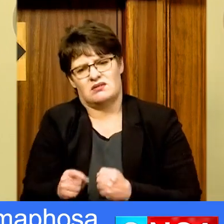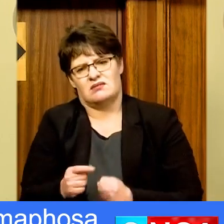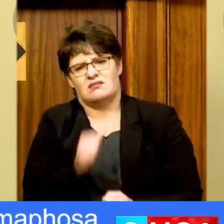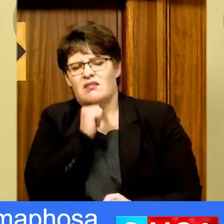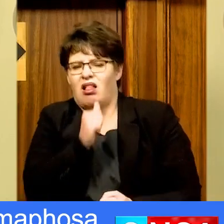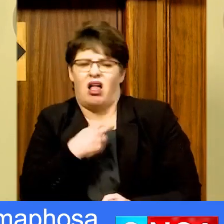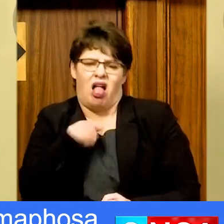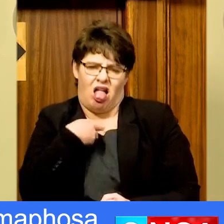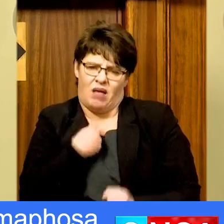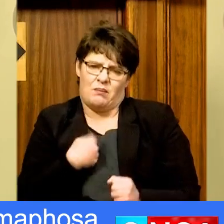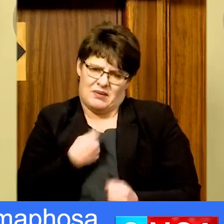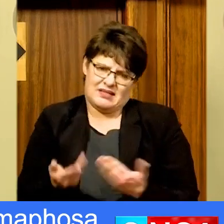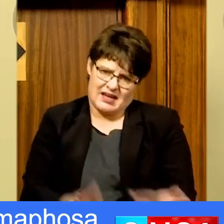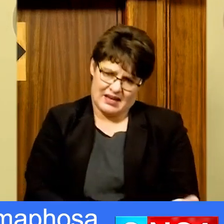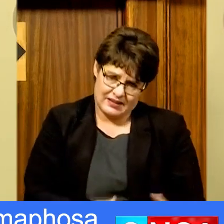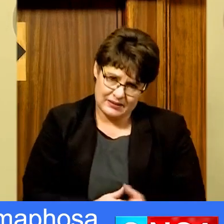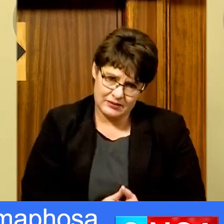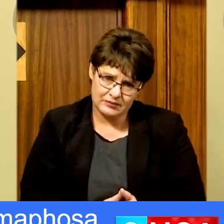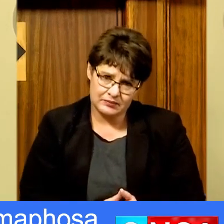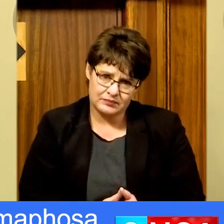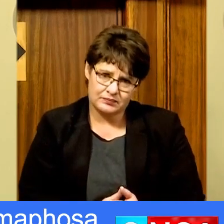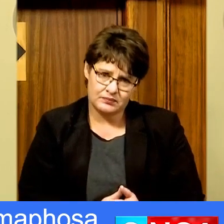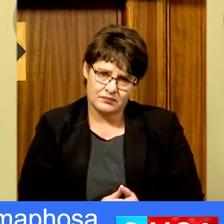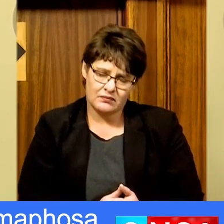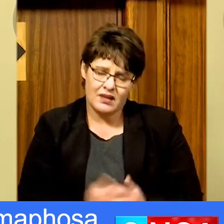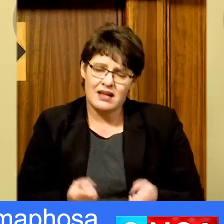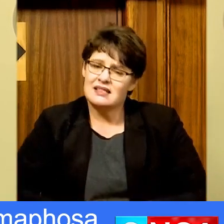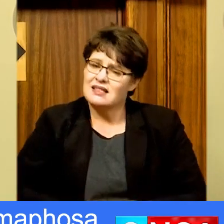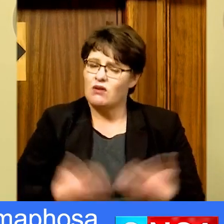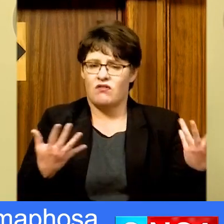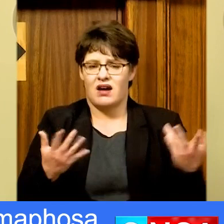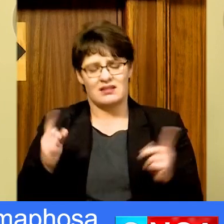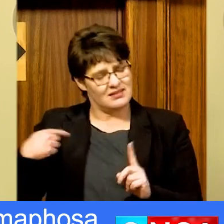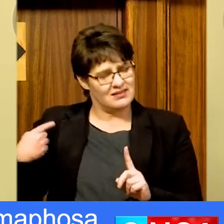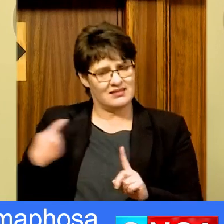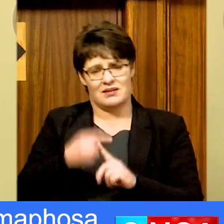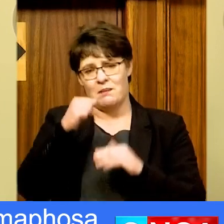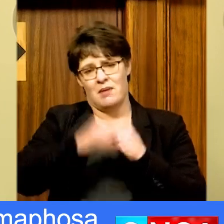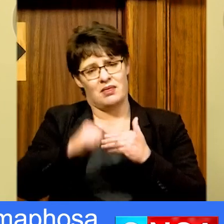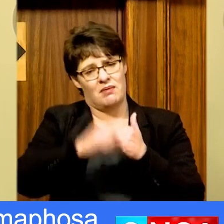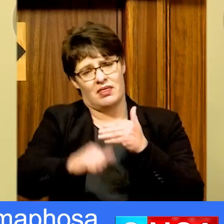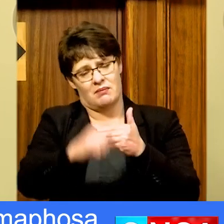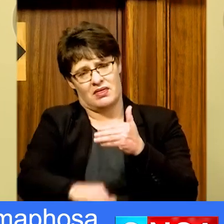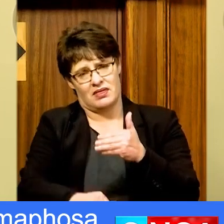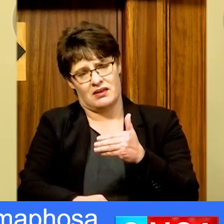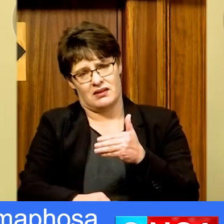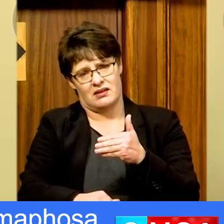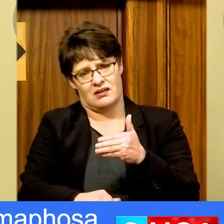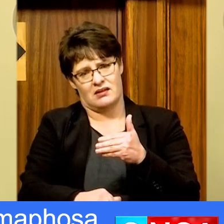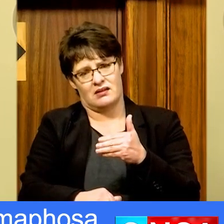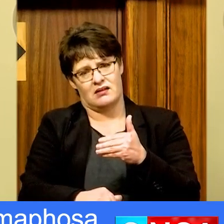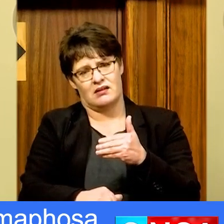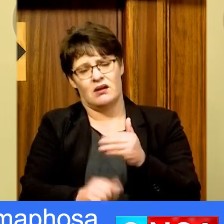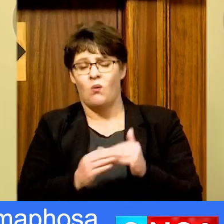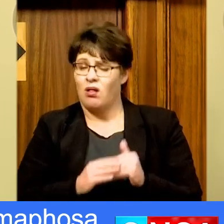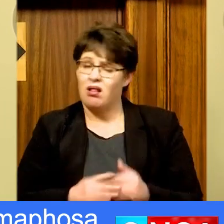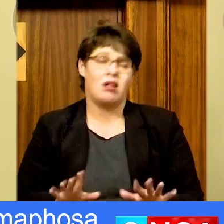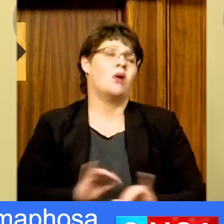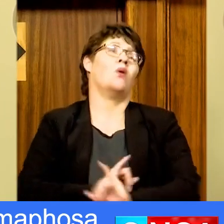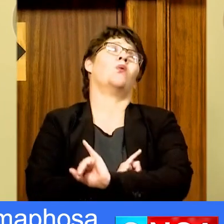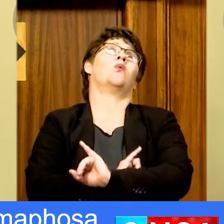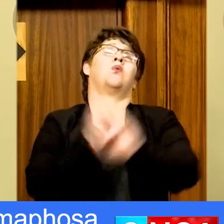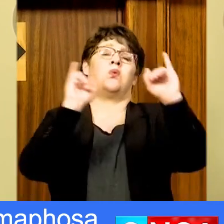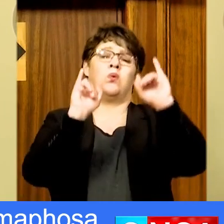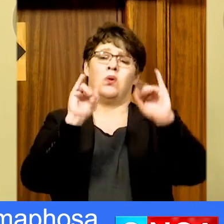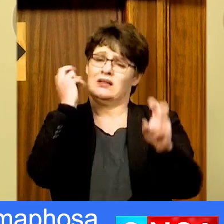The difficulty, the struggle and sacrifice of the past few months are about to get